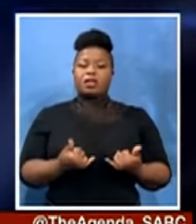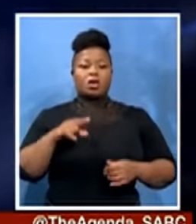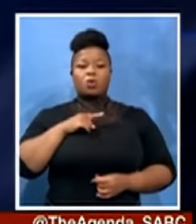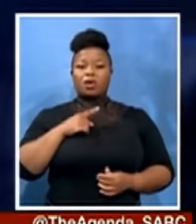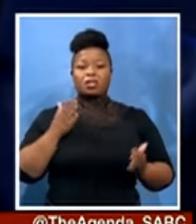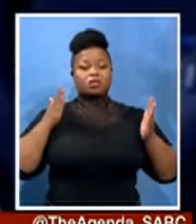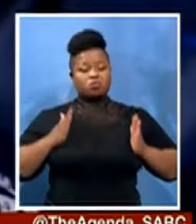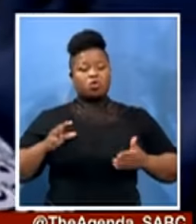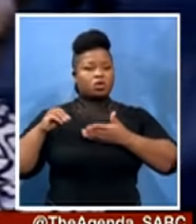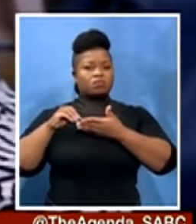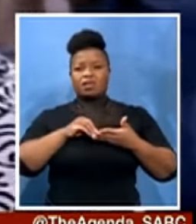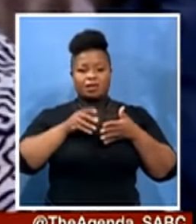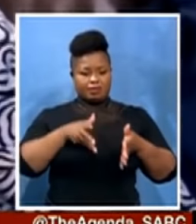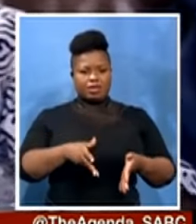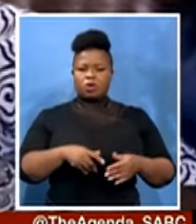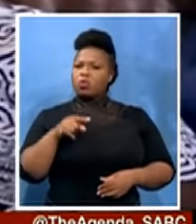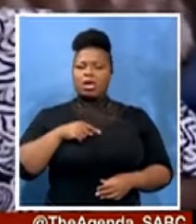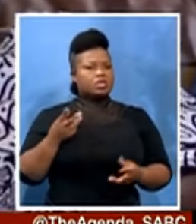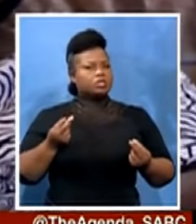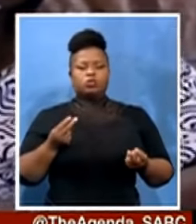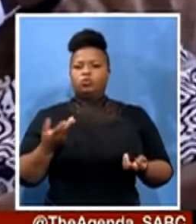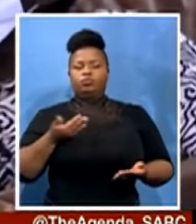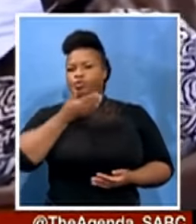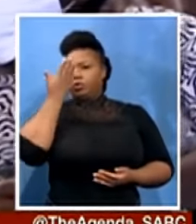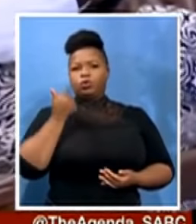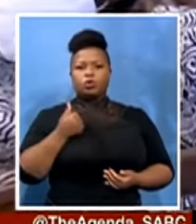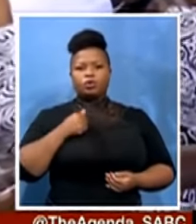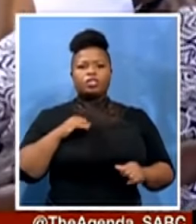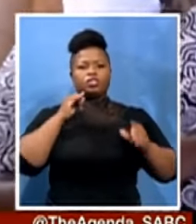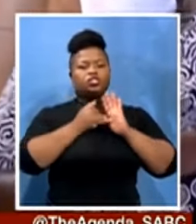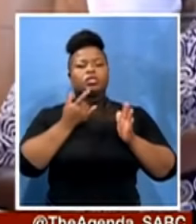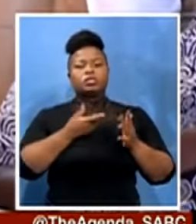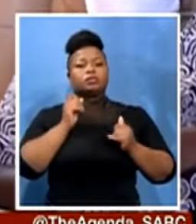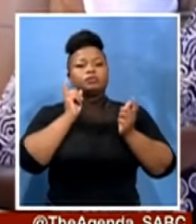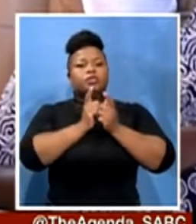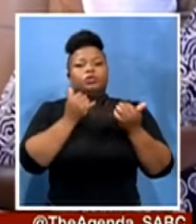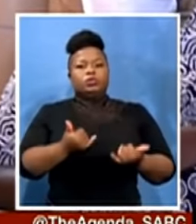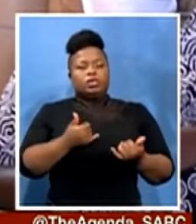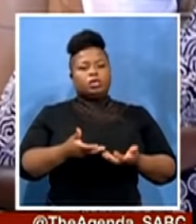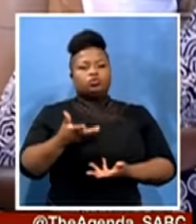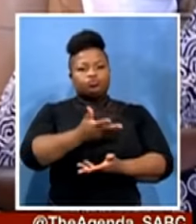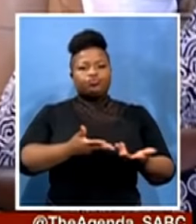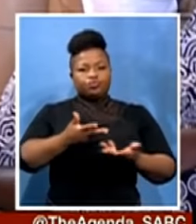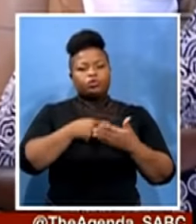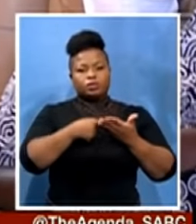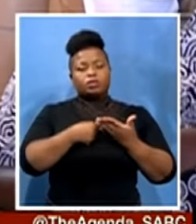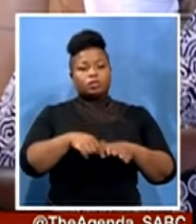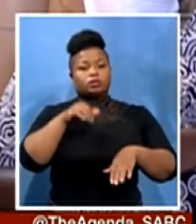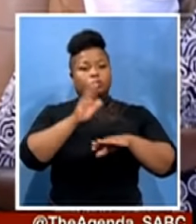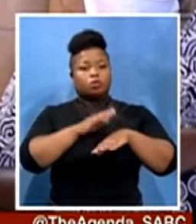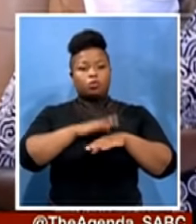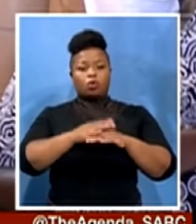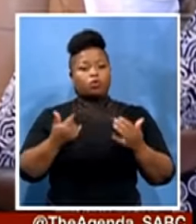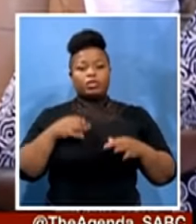new. They've only just met today to sit down and discuss this further. So they haven't decided much. They haven't met with